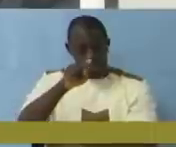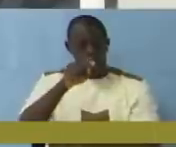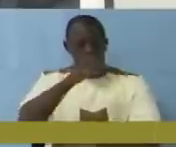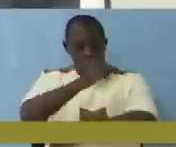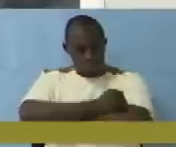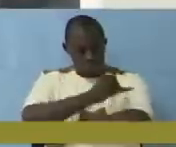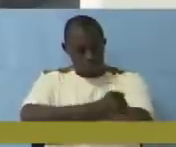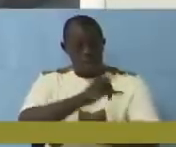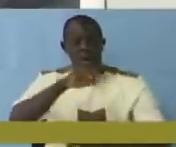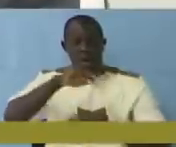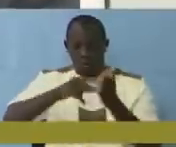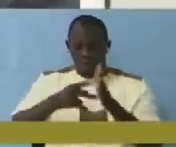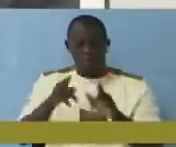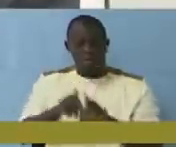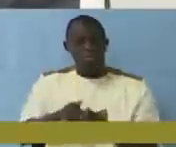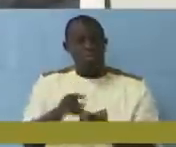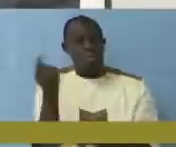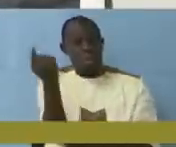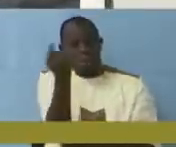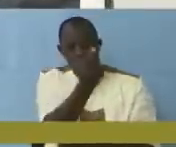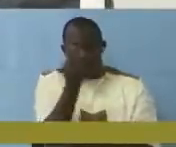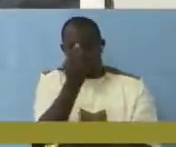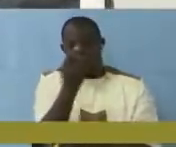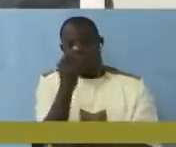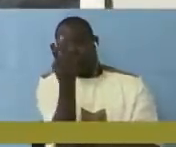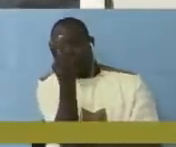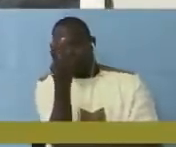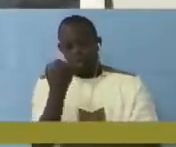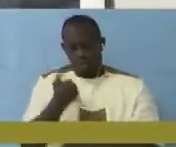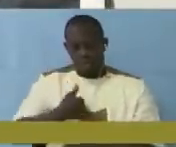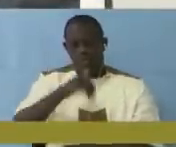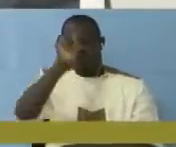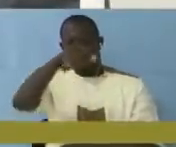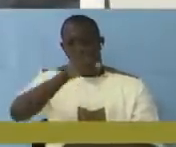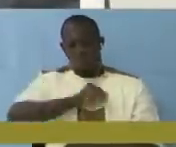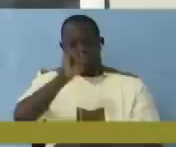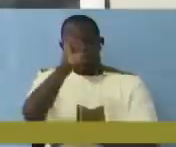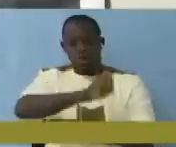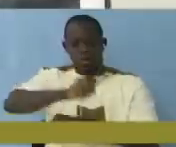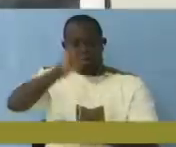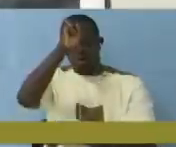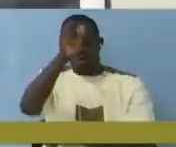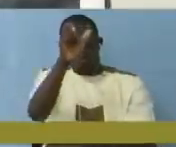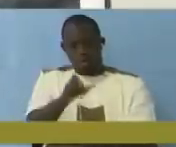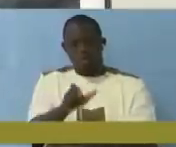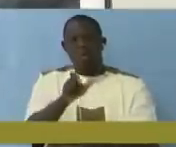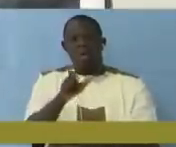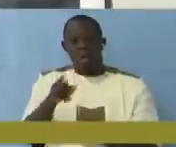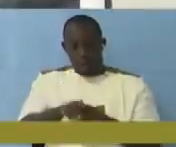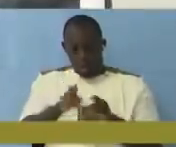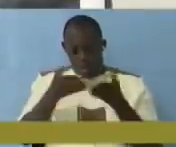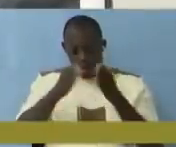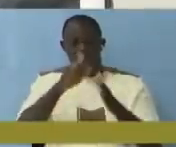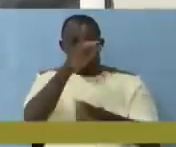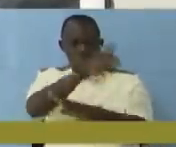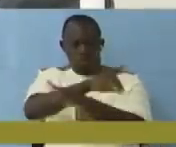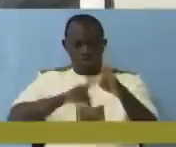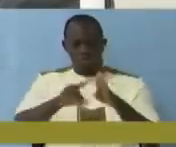responsible for only two people would be your senior in terms of position.